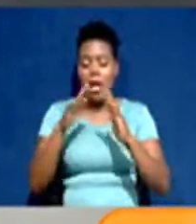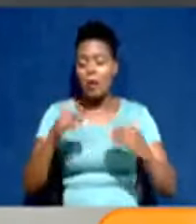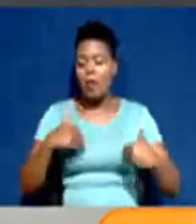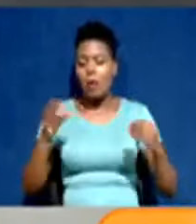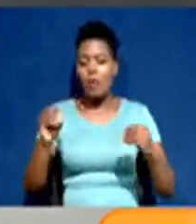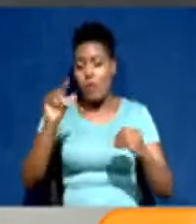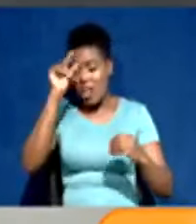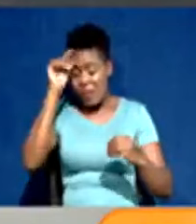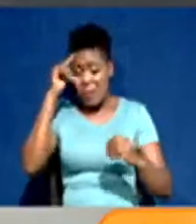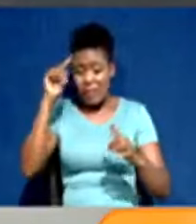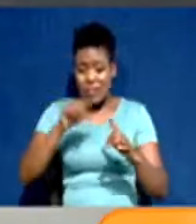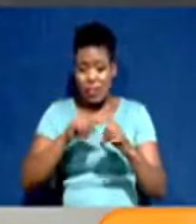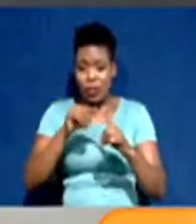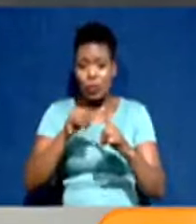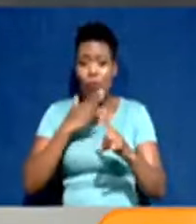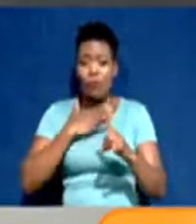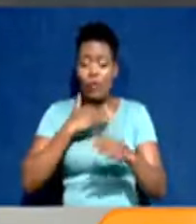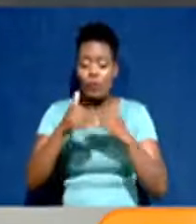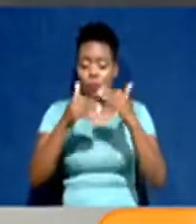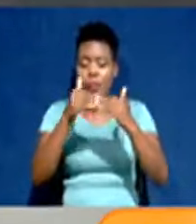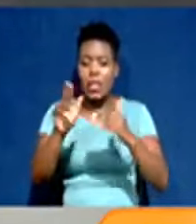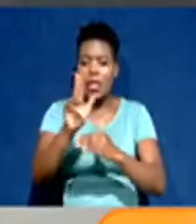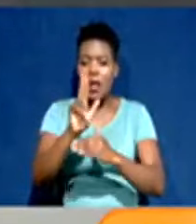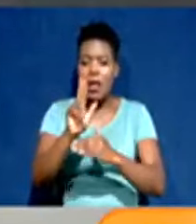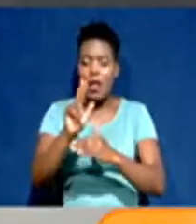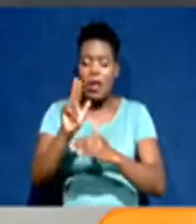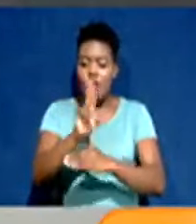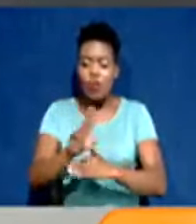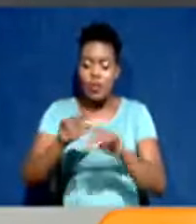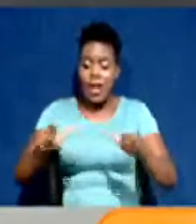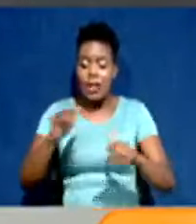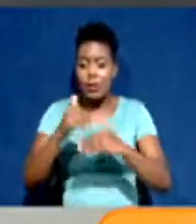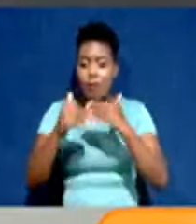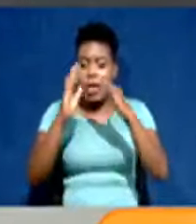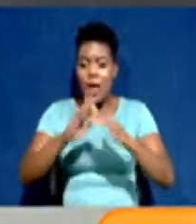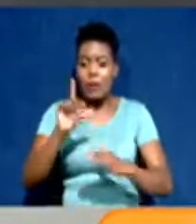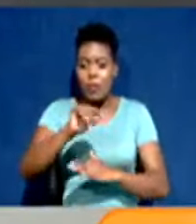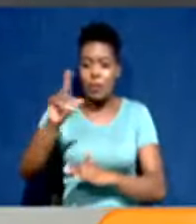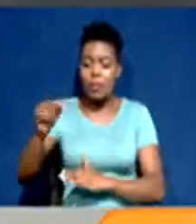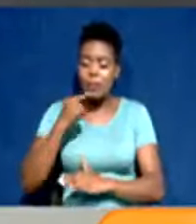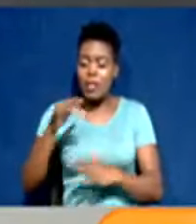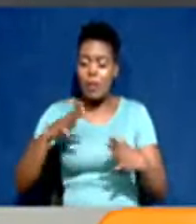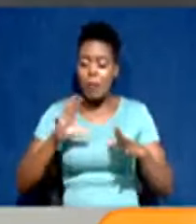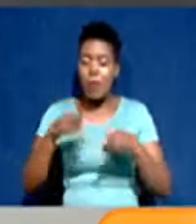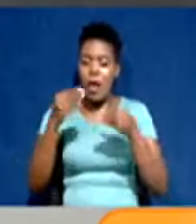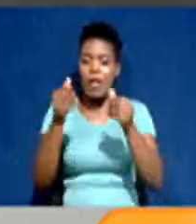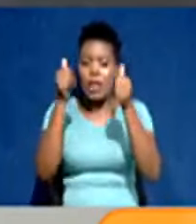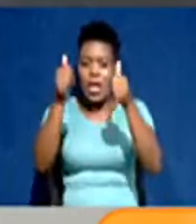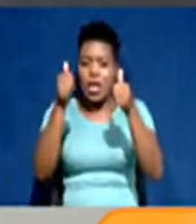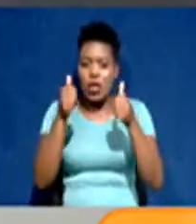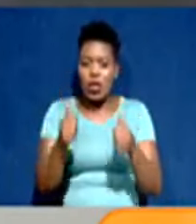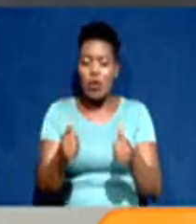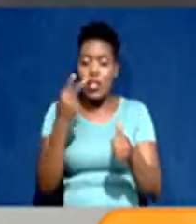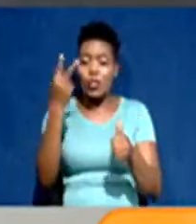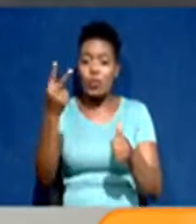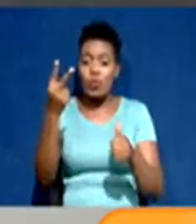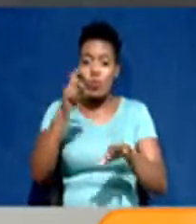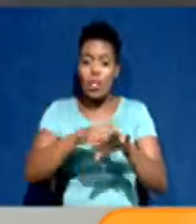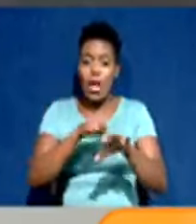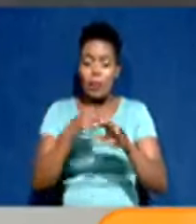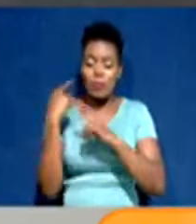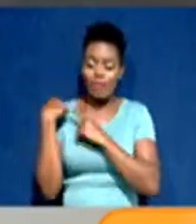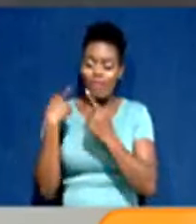pave way for the construction of an affordable housing project. The National Housing Corporation says tenants were issued with two eviction notices